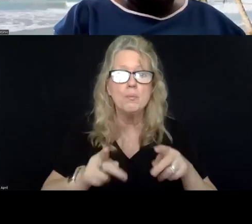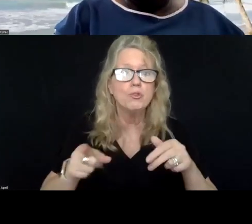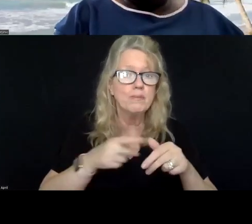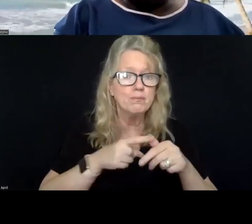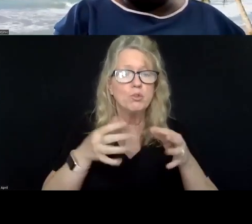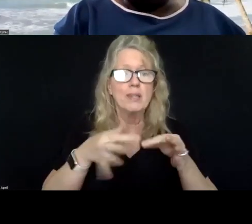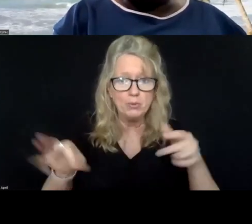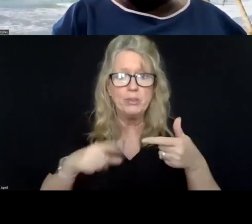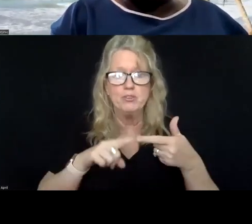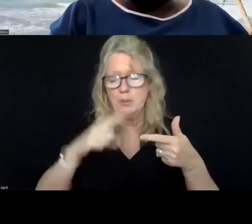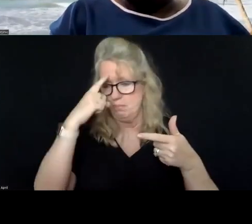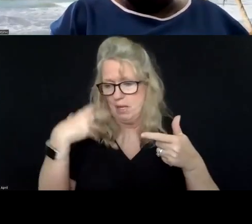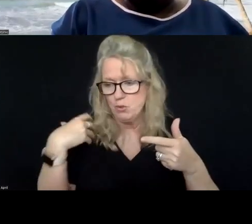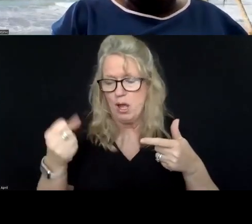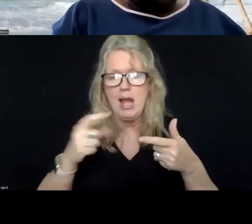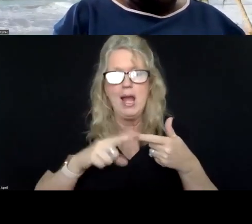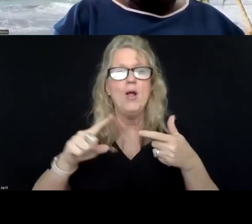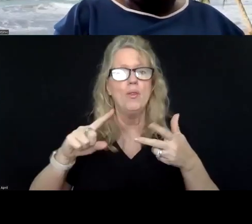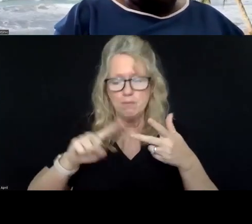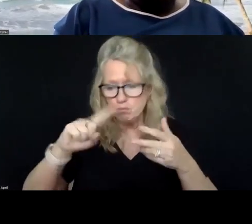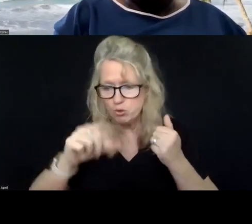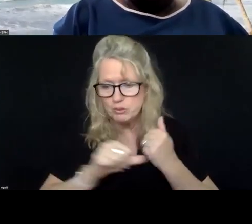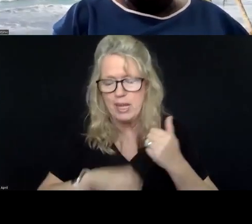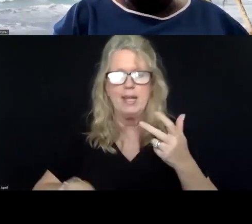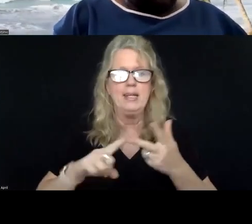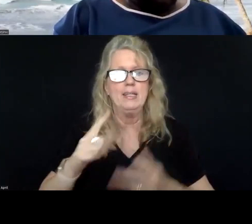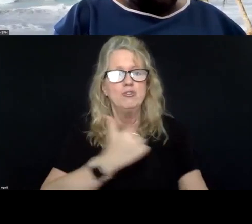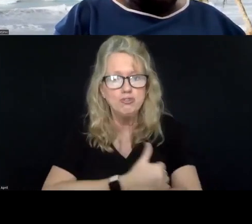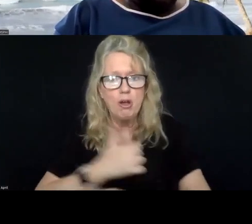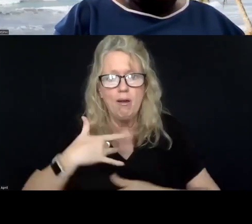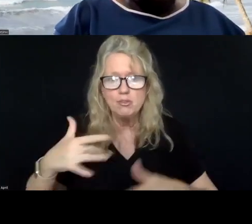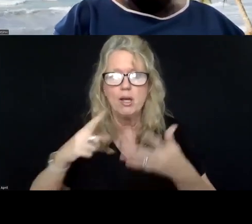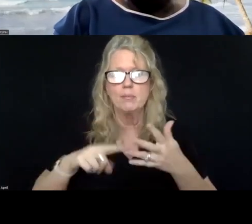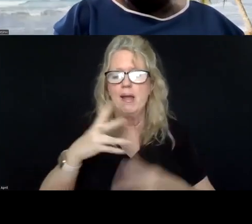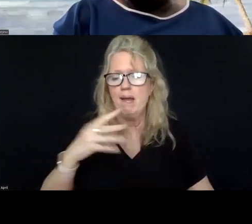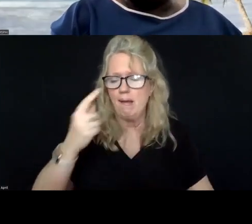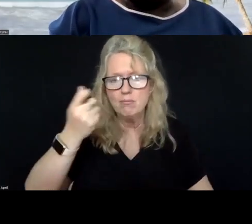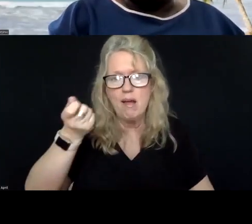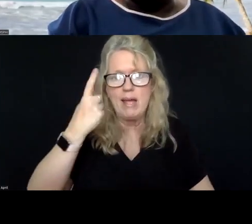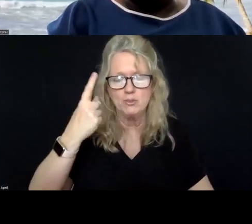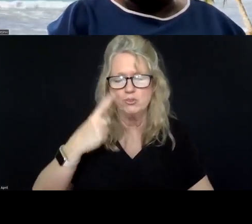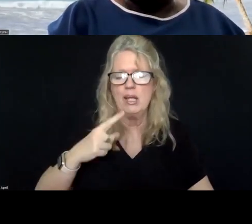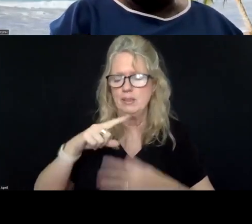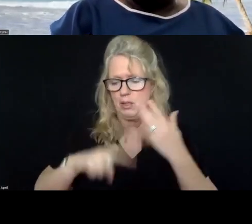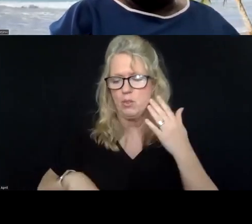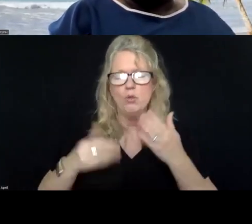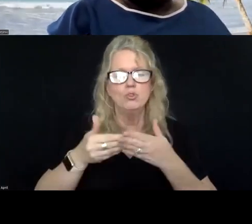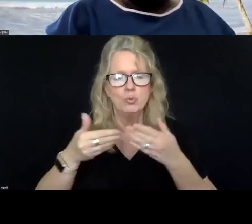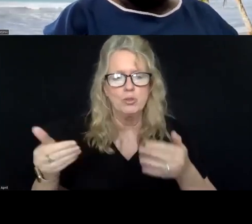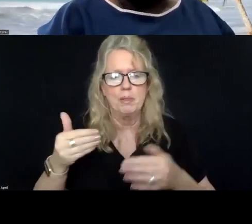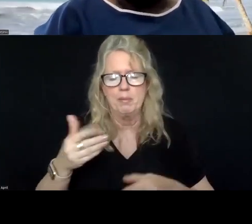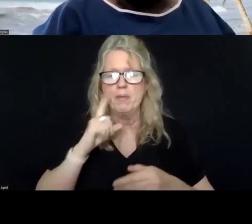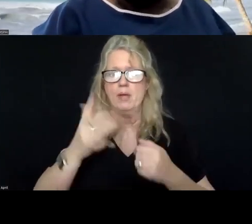language, mental health first aid, drug trends, and understanding the resources that